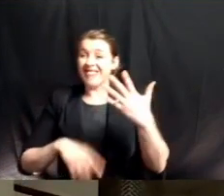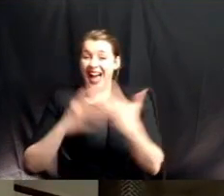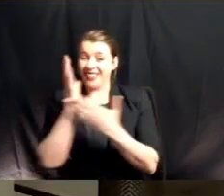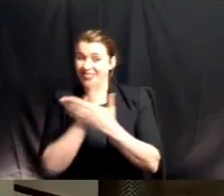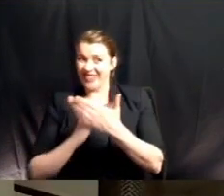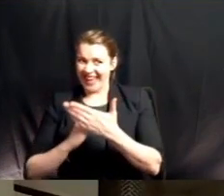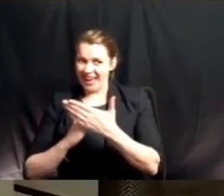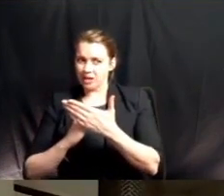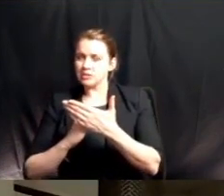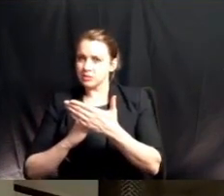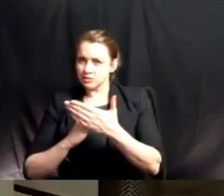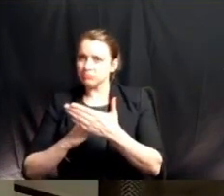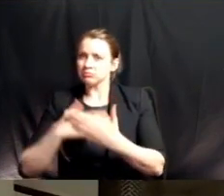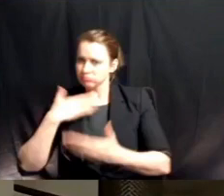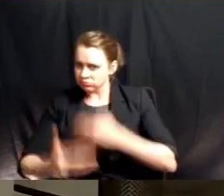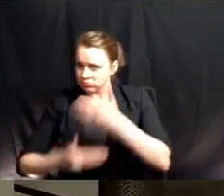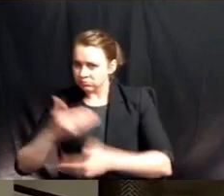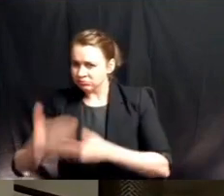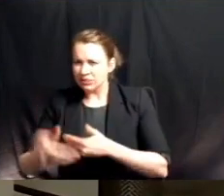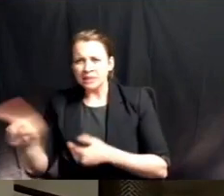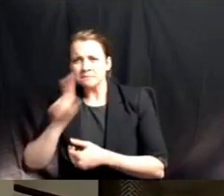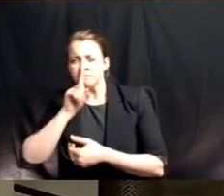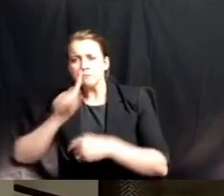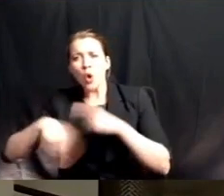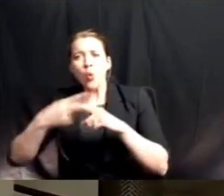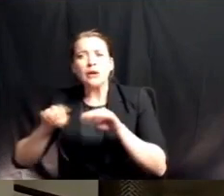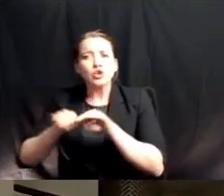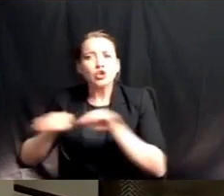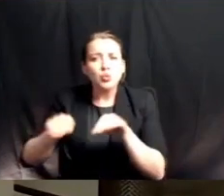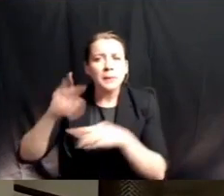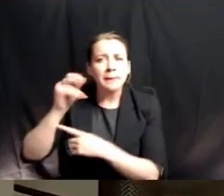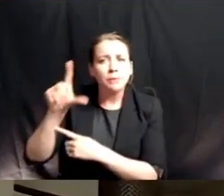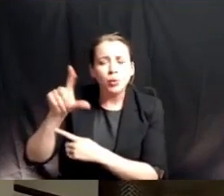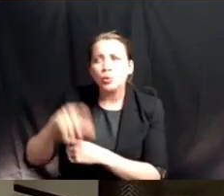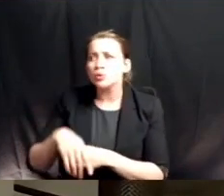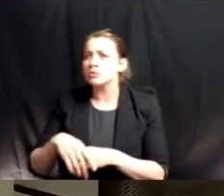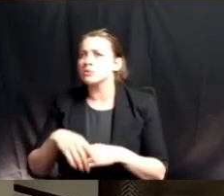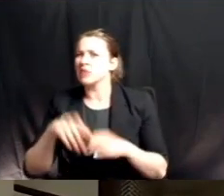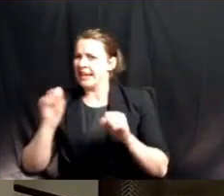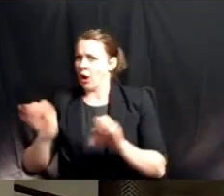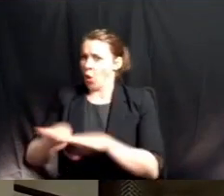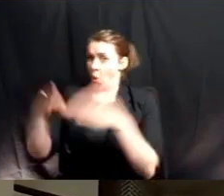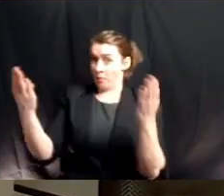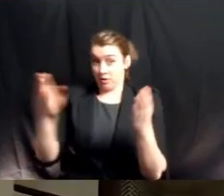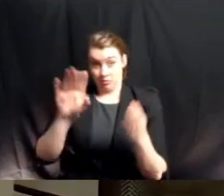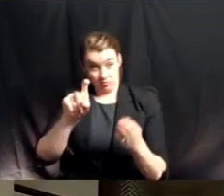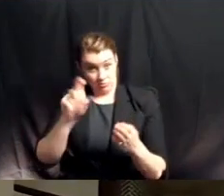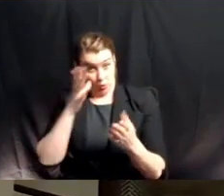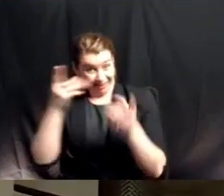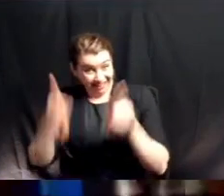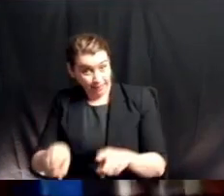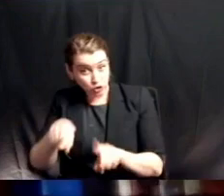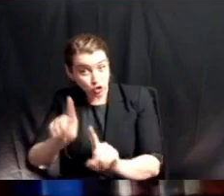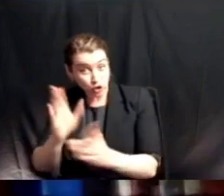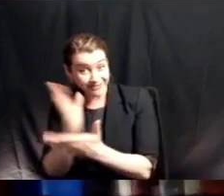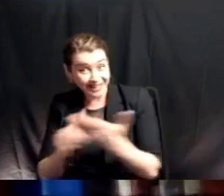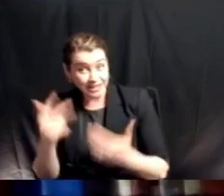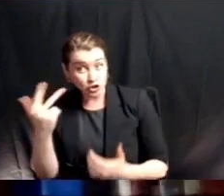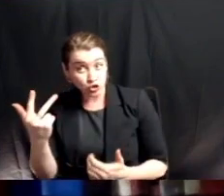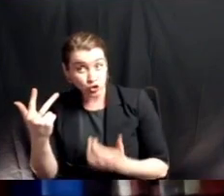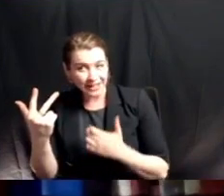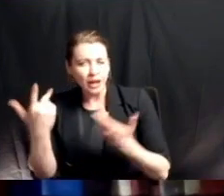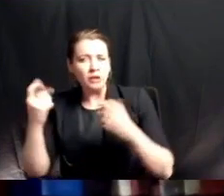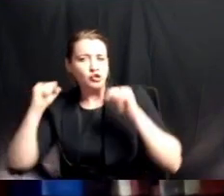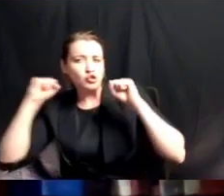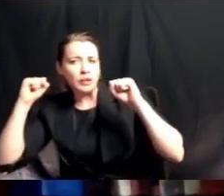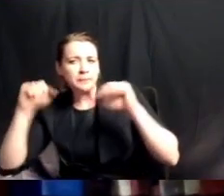public pools and gyms can reopen up again. Do you know if that will happen in phase 3? It does talk about gyms actually in